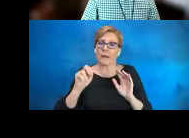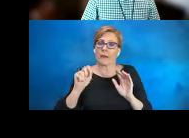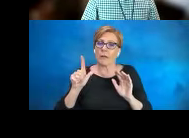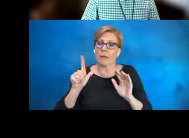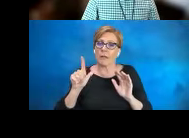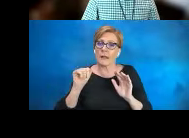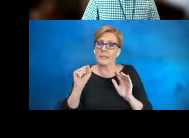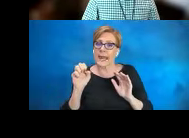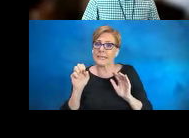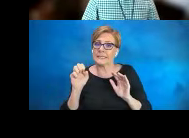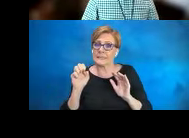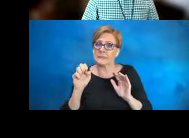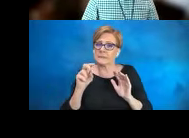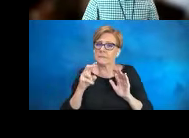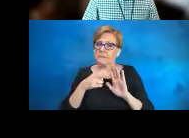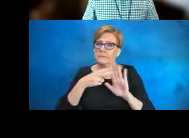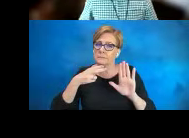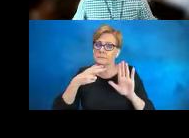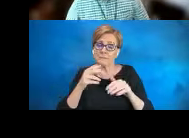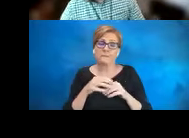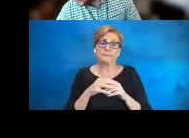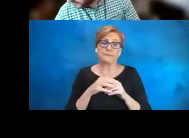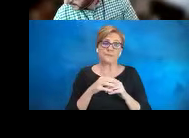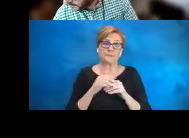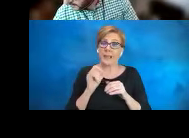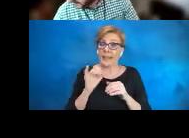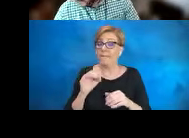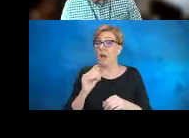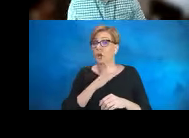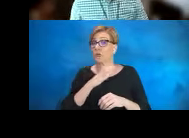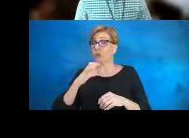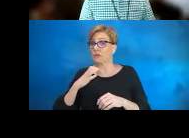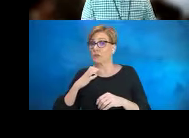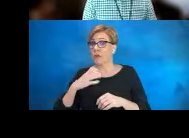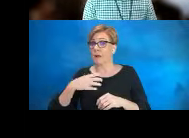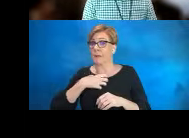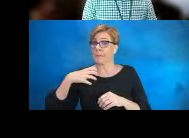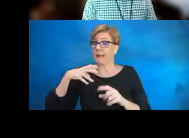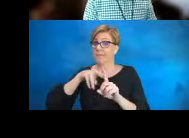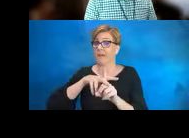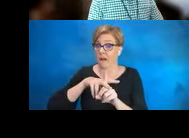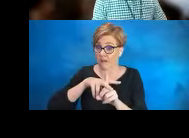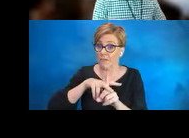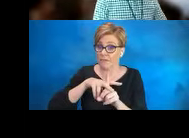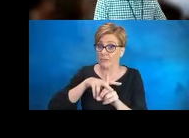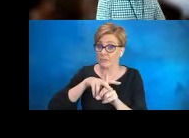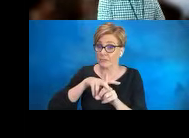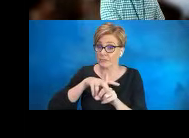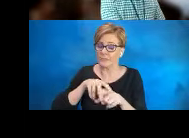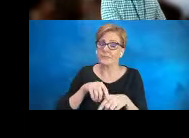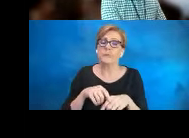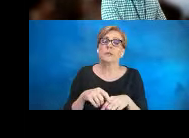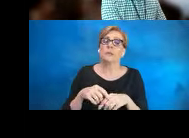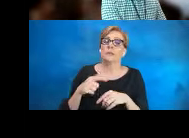who, if there's a congressional complaint filed, it'll typically go that the group supervisor will work it